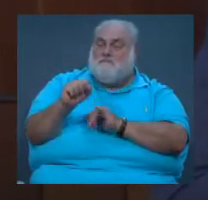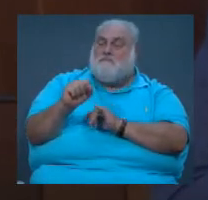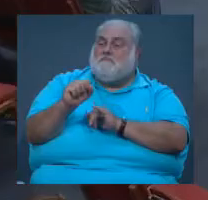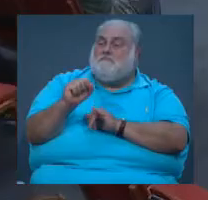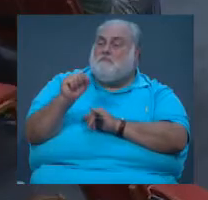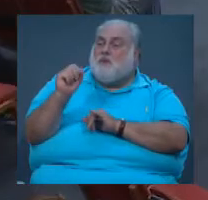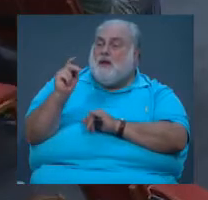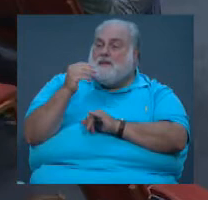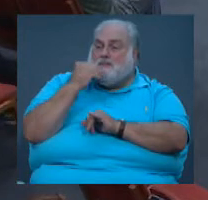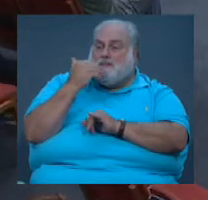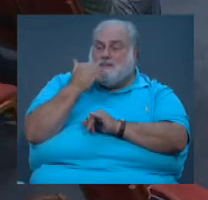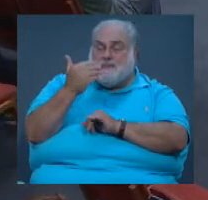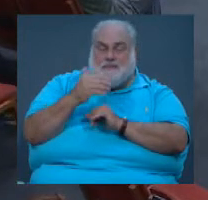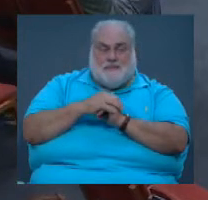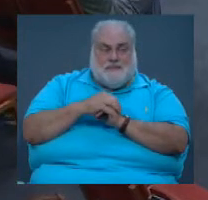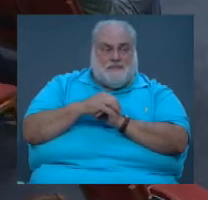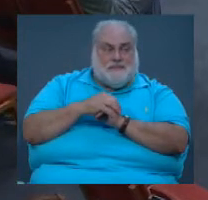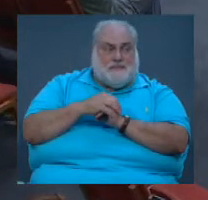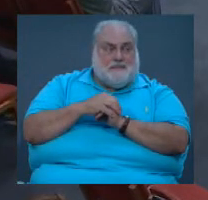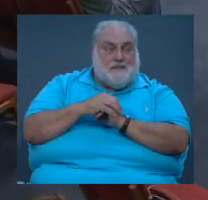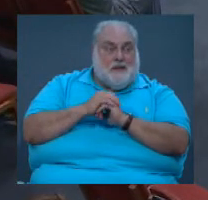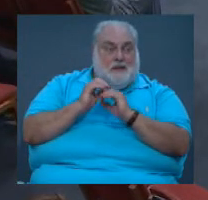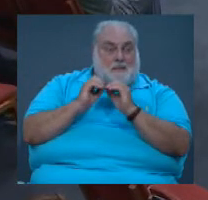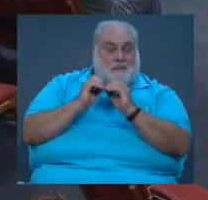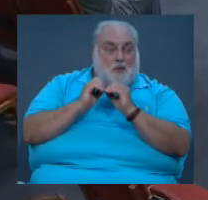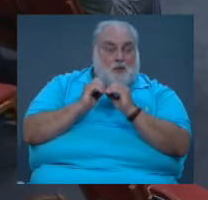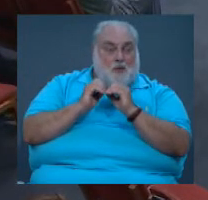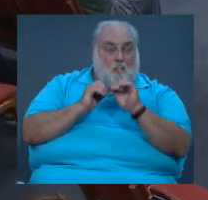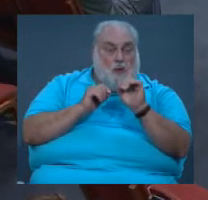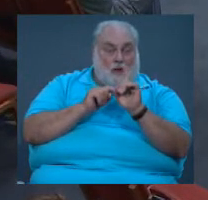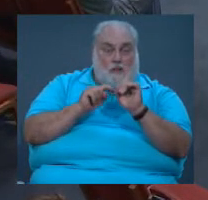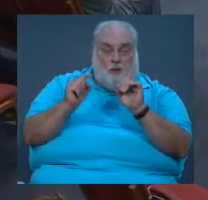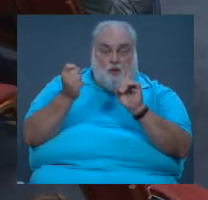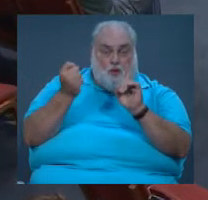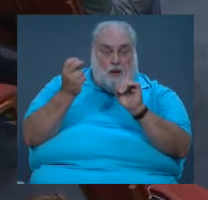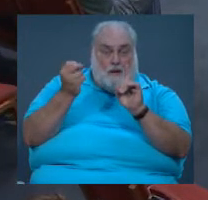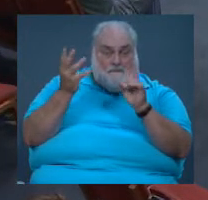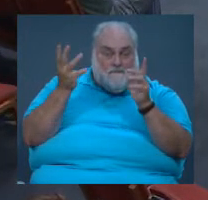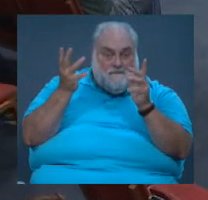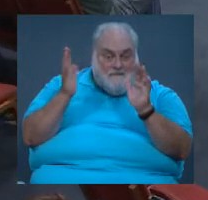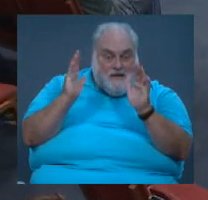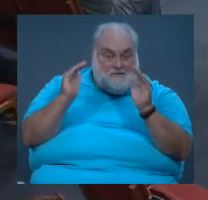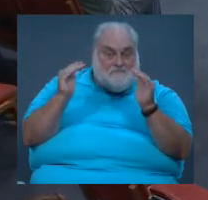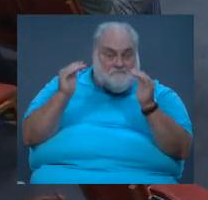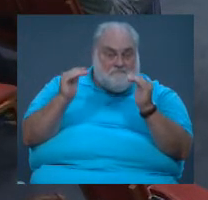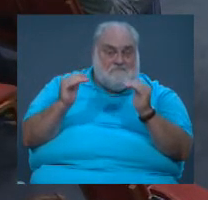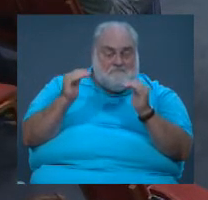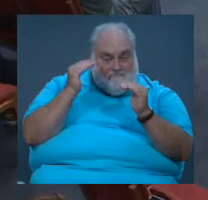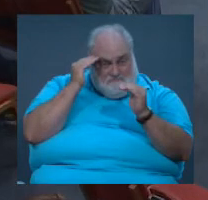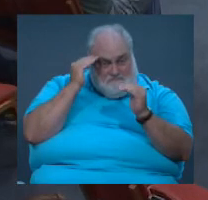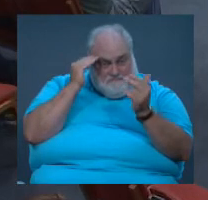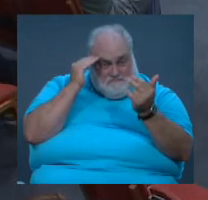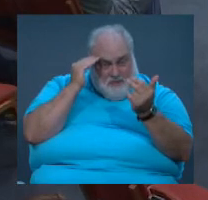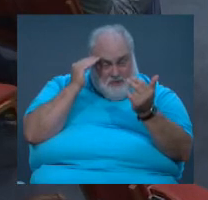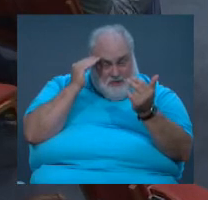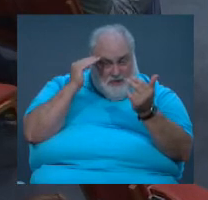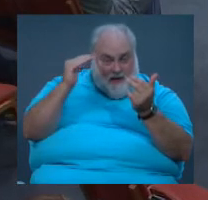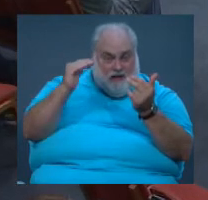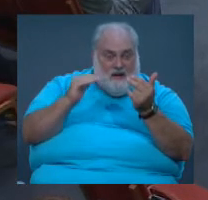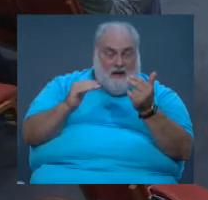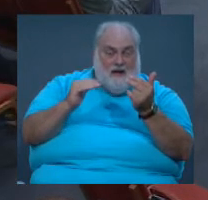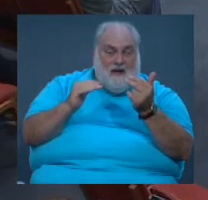thank you. Thank you so much. I appreciate you. Seeing no other questions, items 1 through 12. Of course, we already know what's going on with item 13. We'll move now